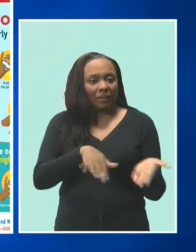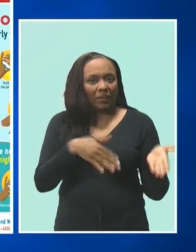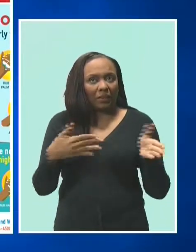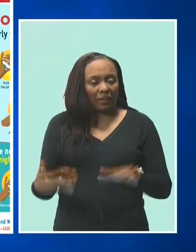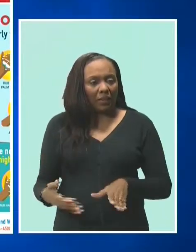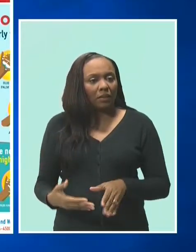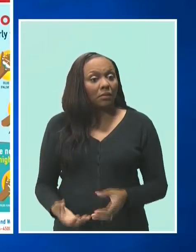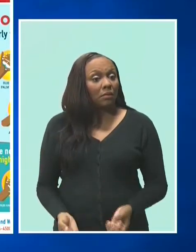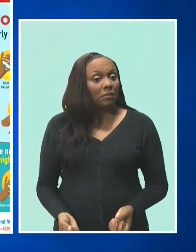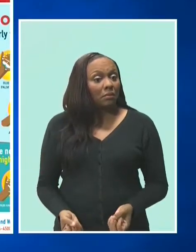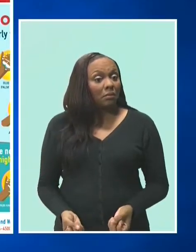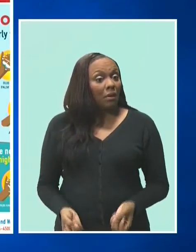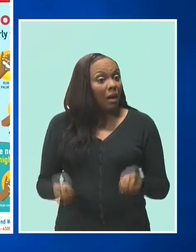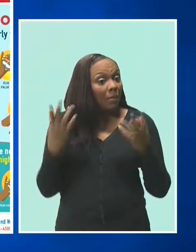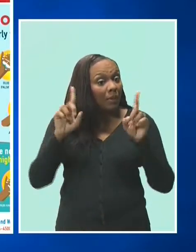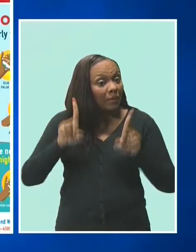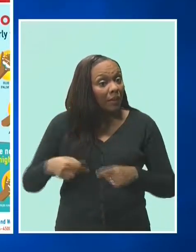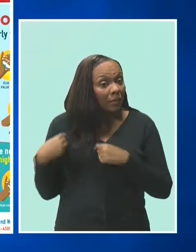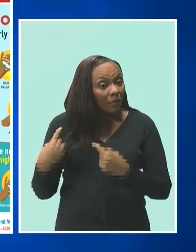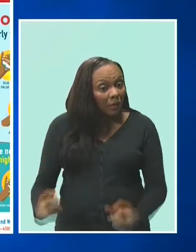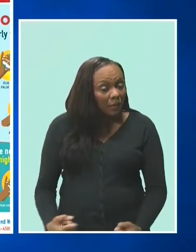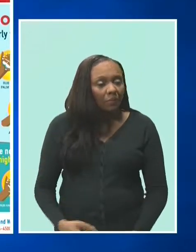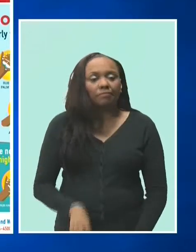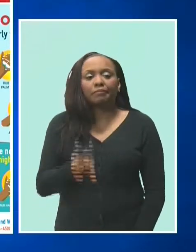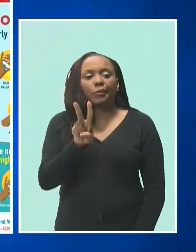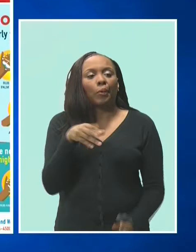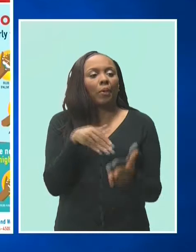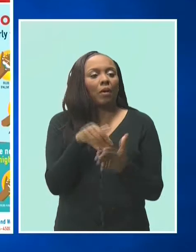of tests carried out so far is